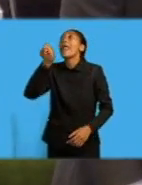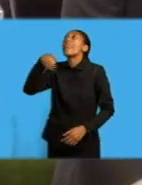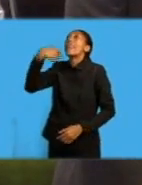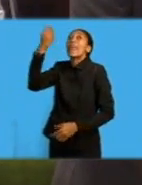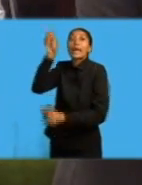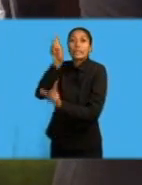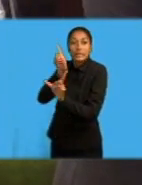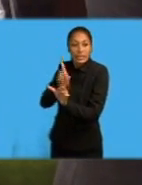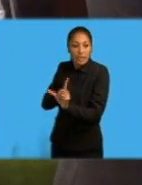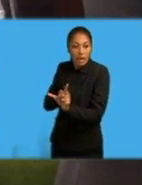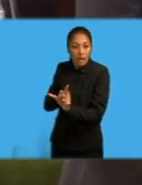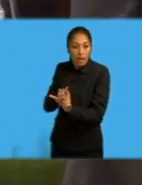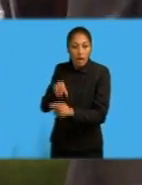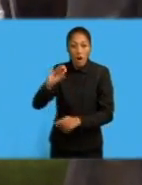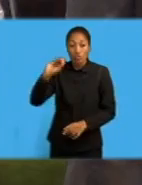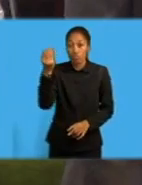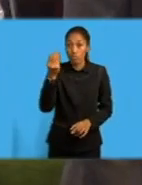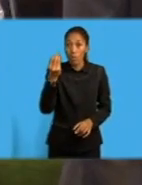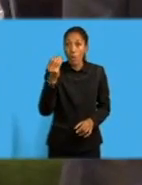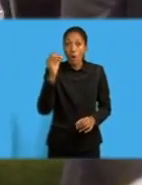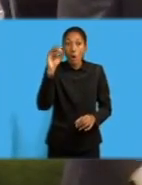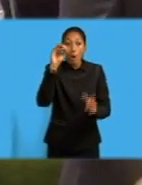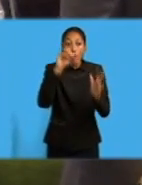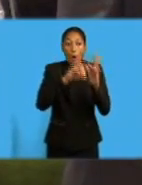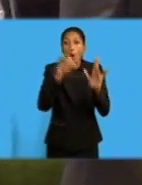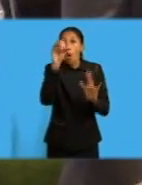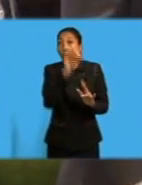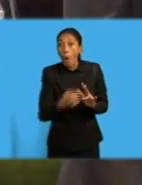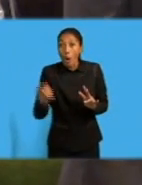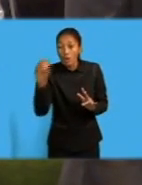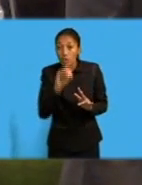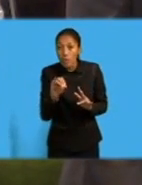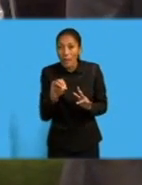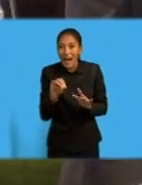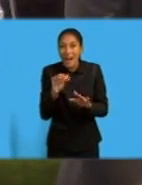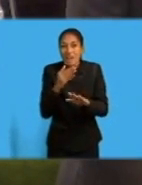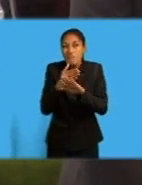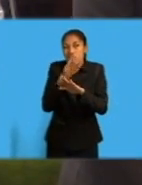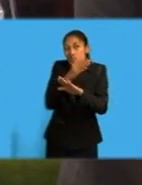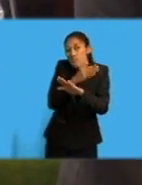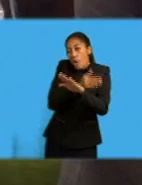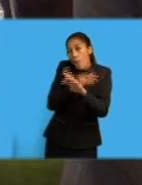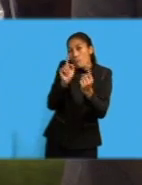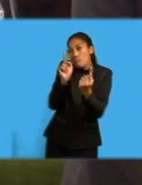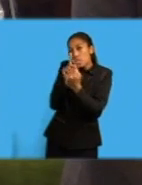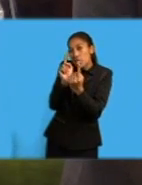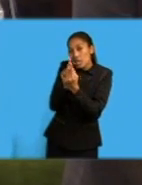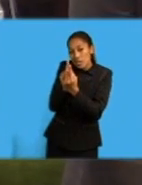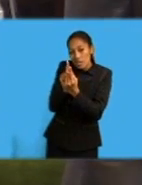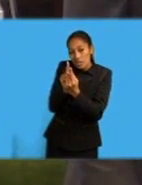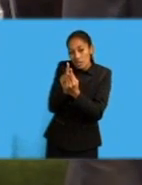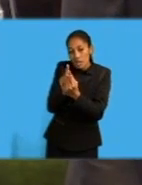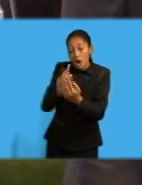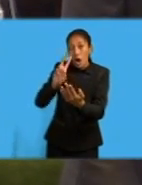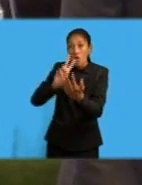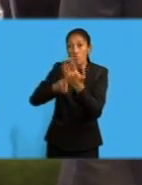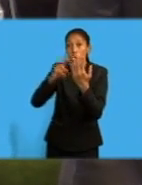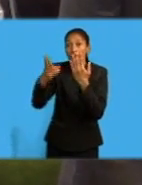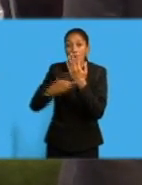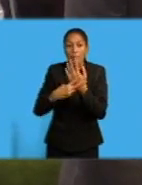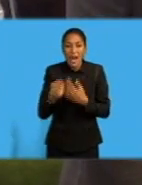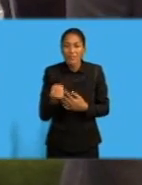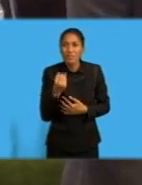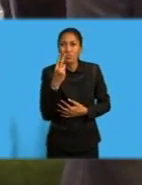So in October, for example, this year, we have the pre-COP meeting. November we have in Bonn, 2 or 3 weeks.